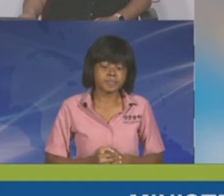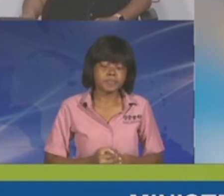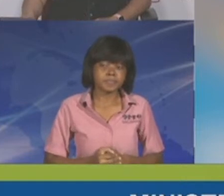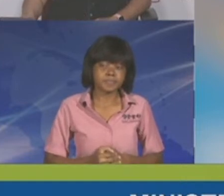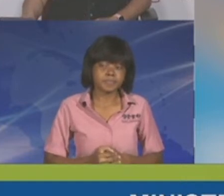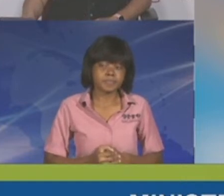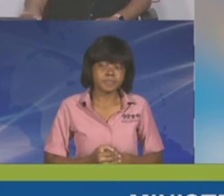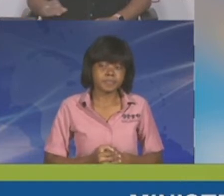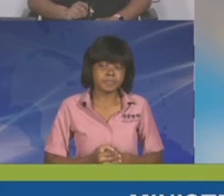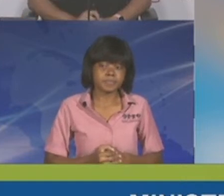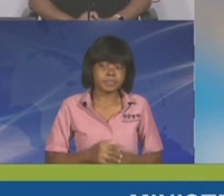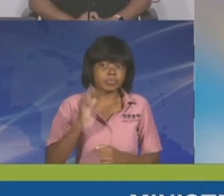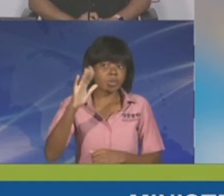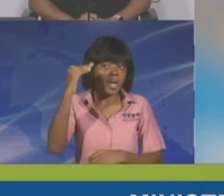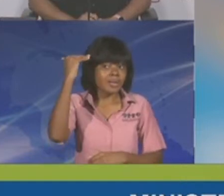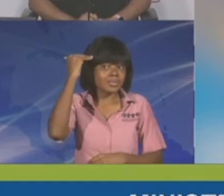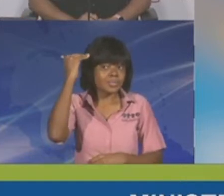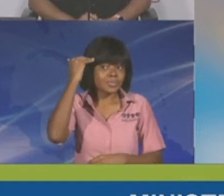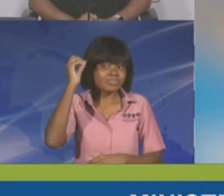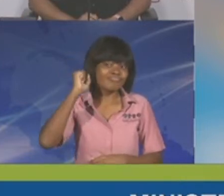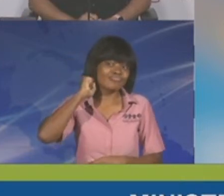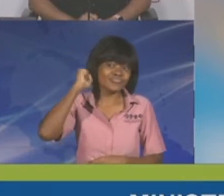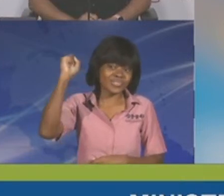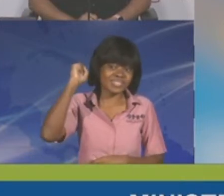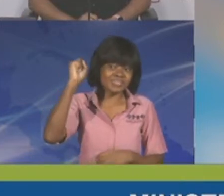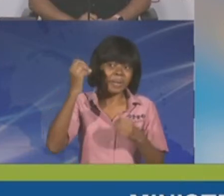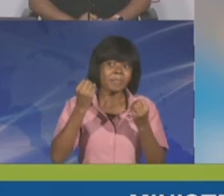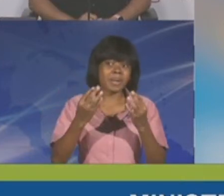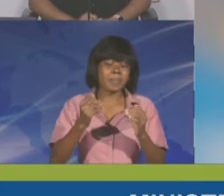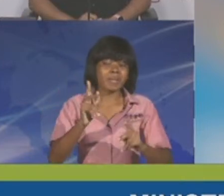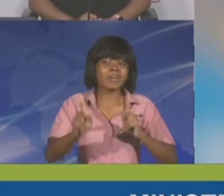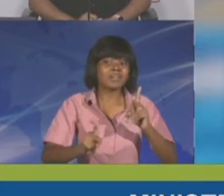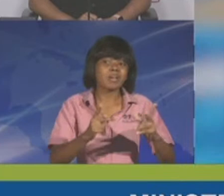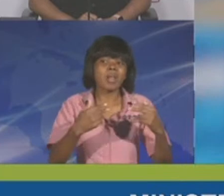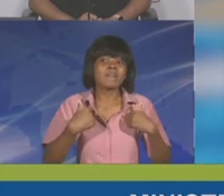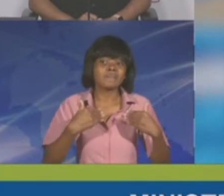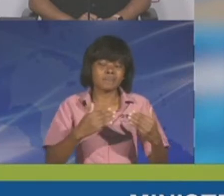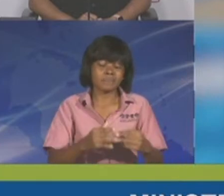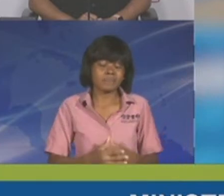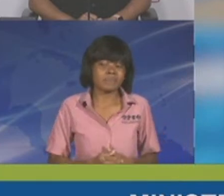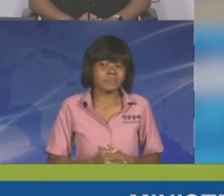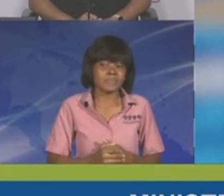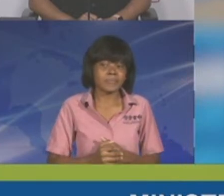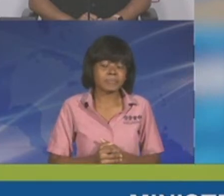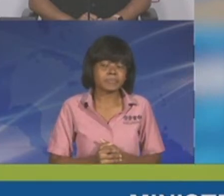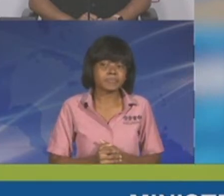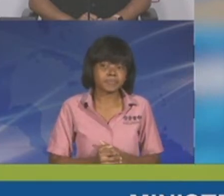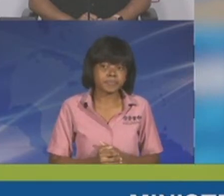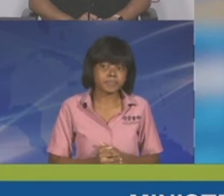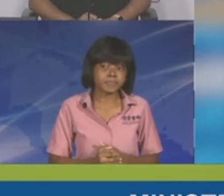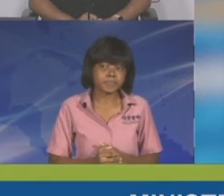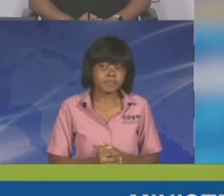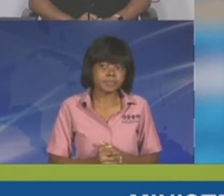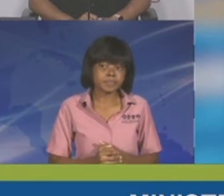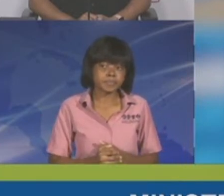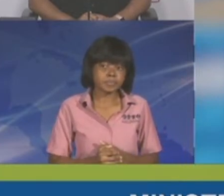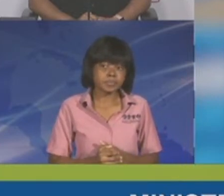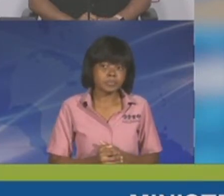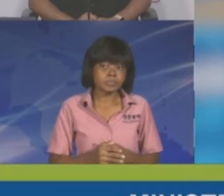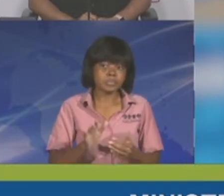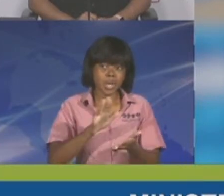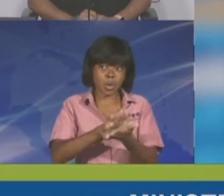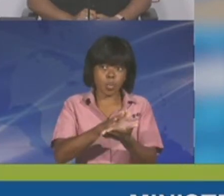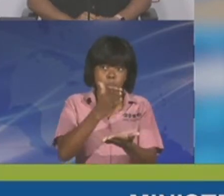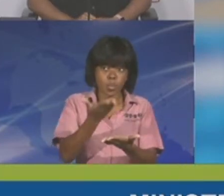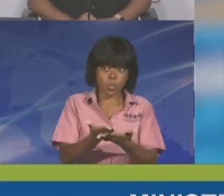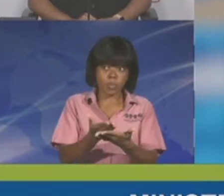diseases that's very prevalent right now in our population. Another slide. Cook more food at home.